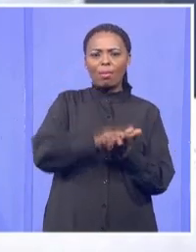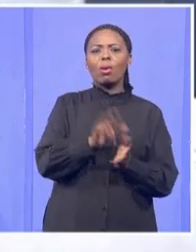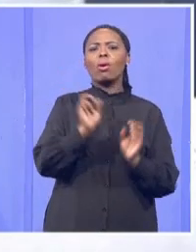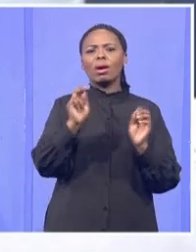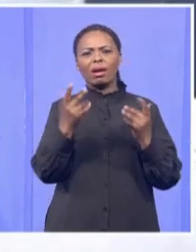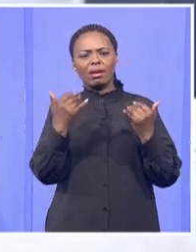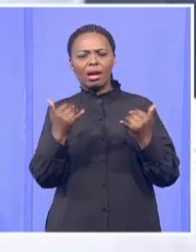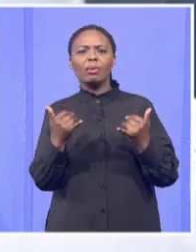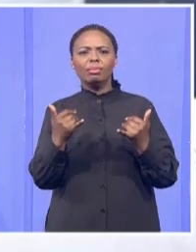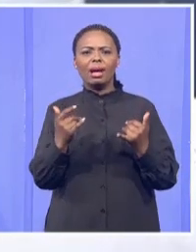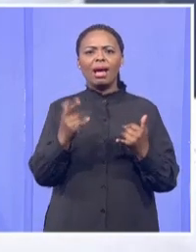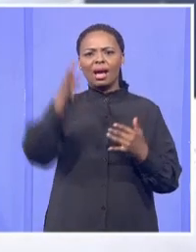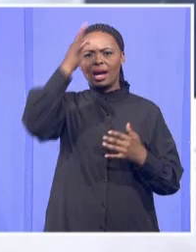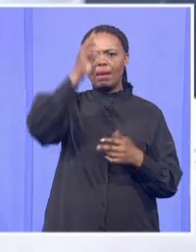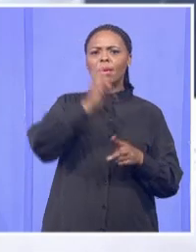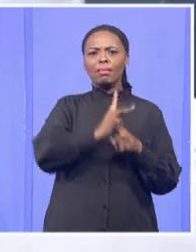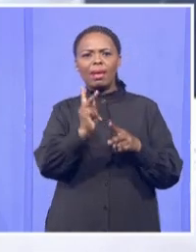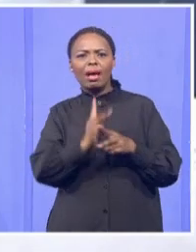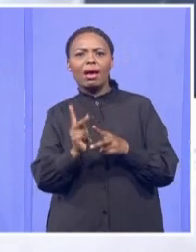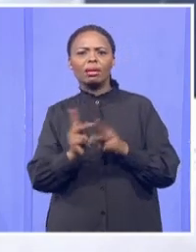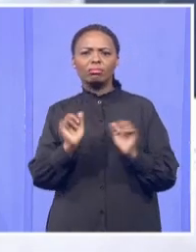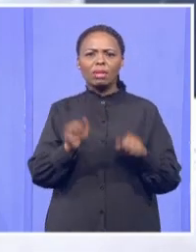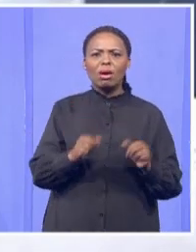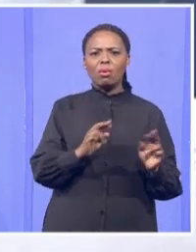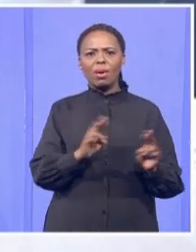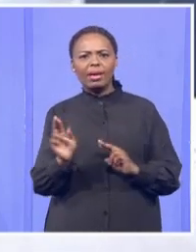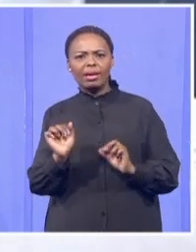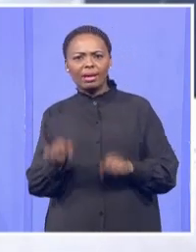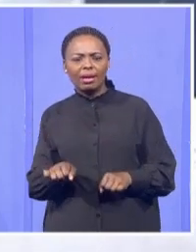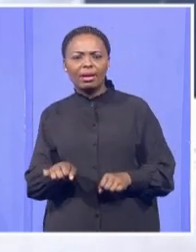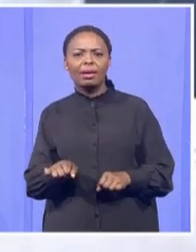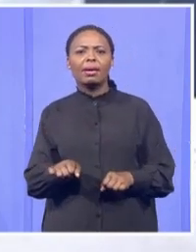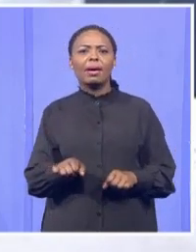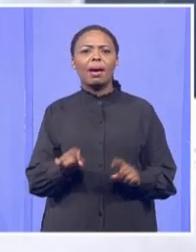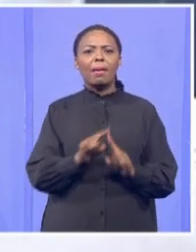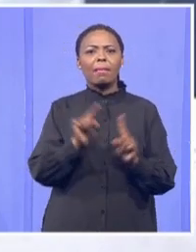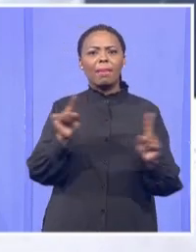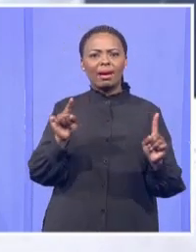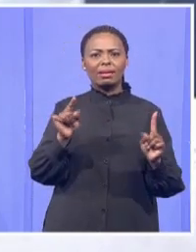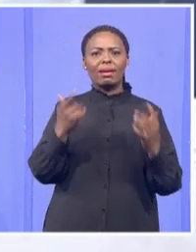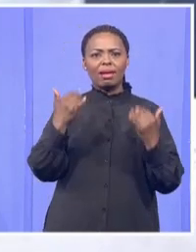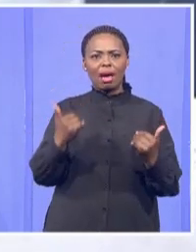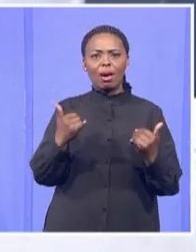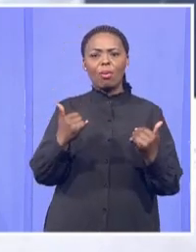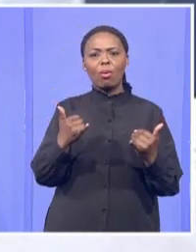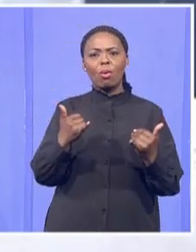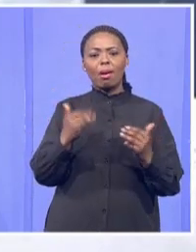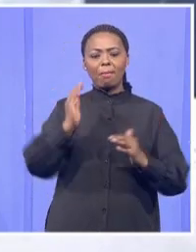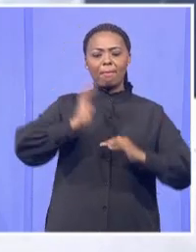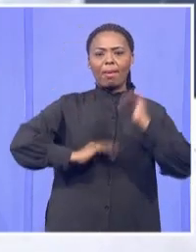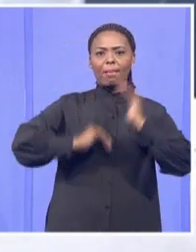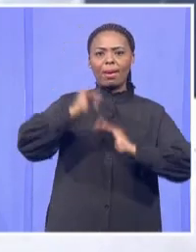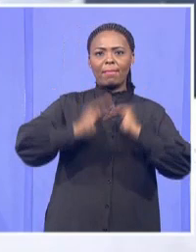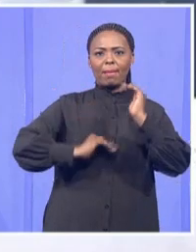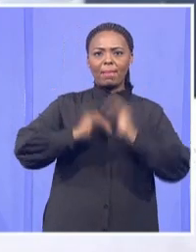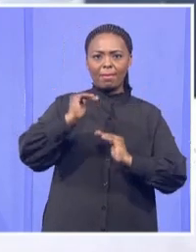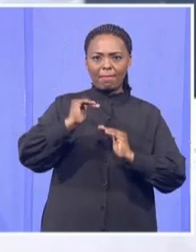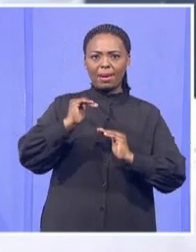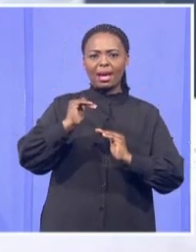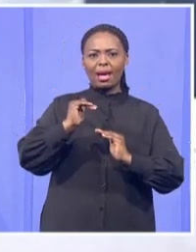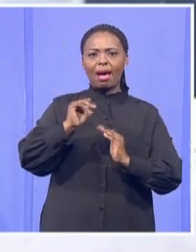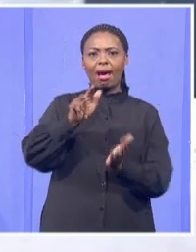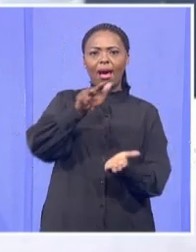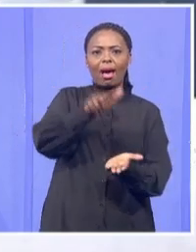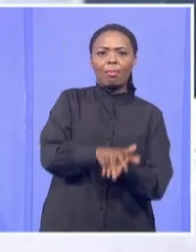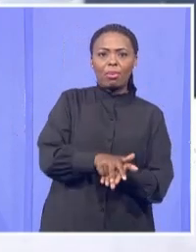government. But you approve a development and the development does not